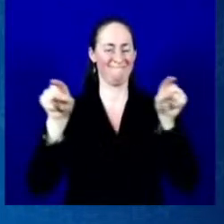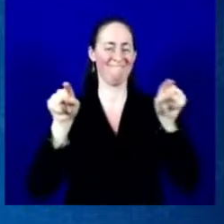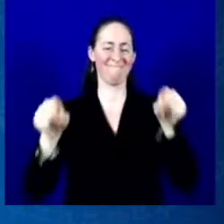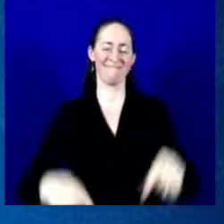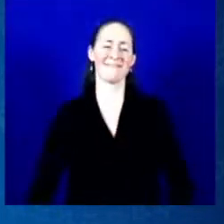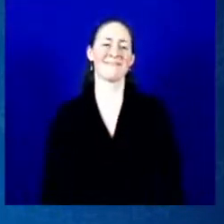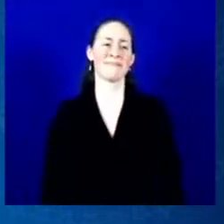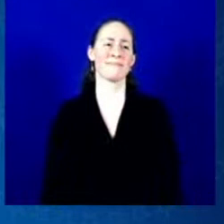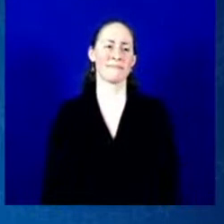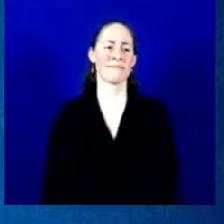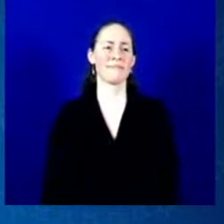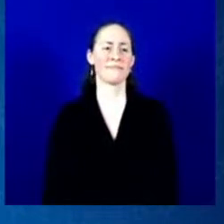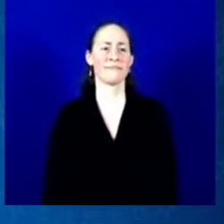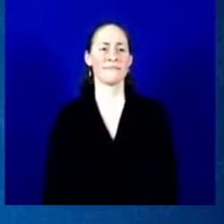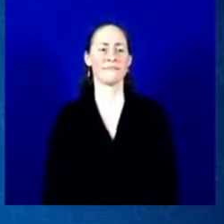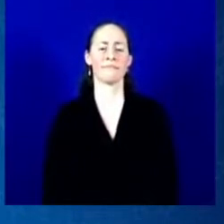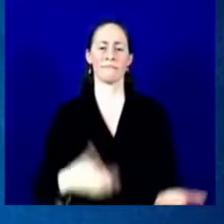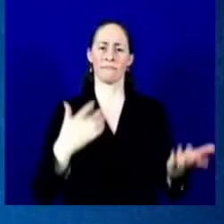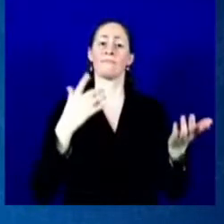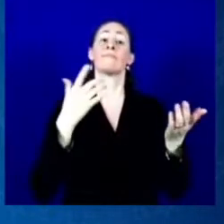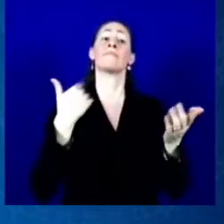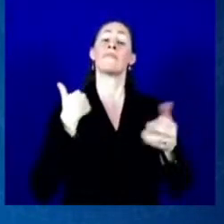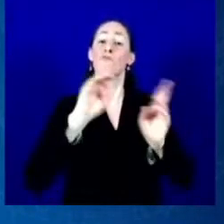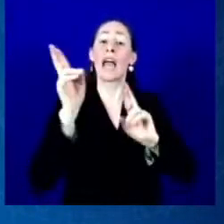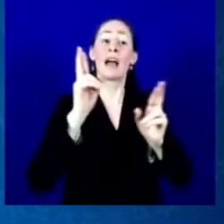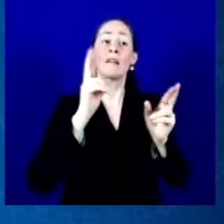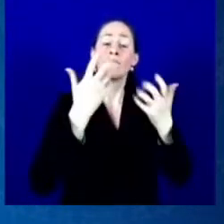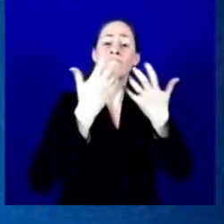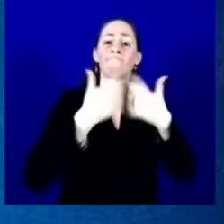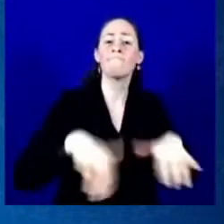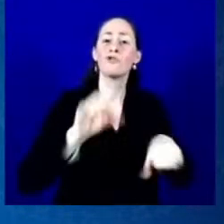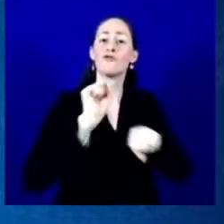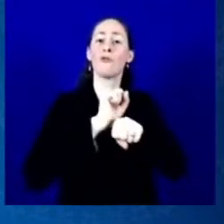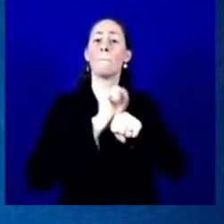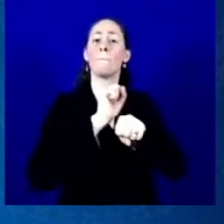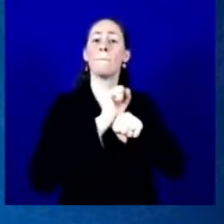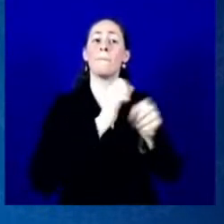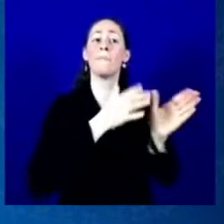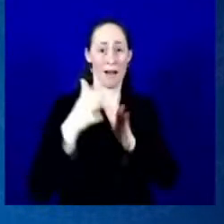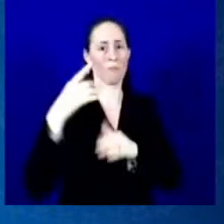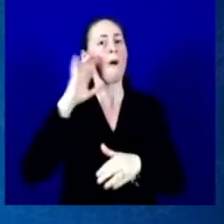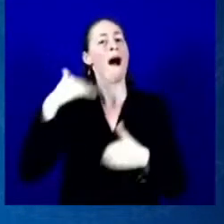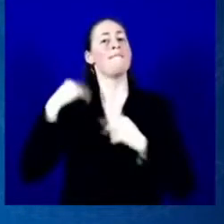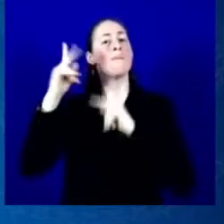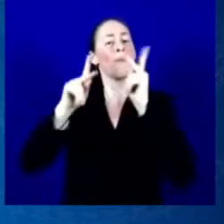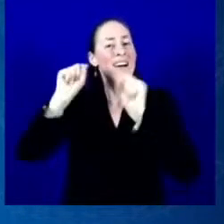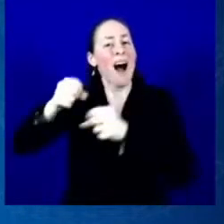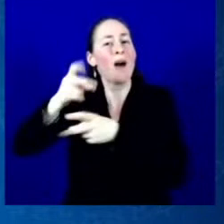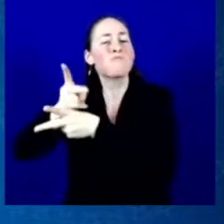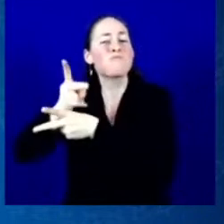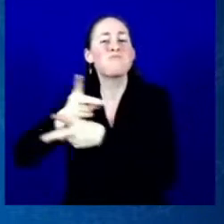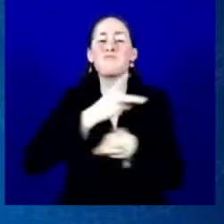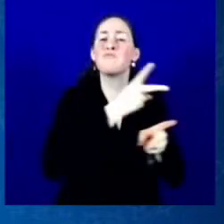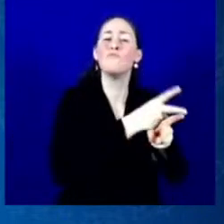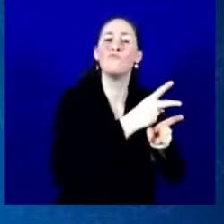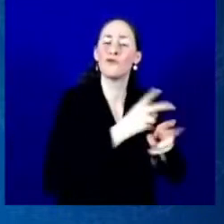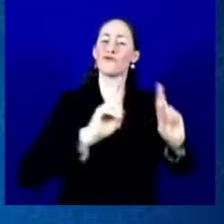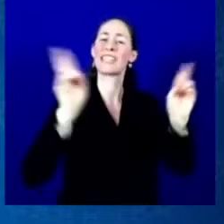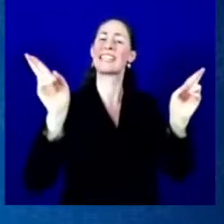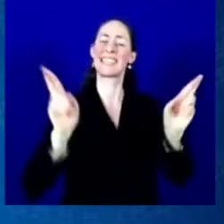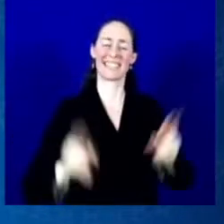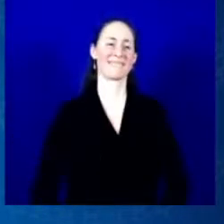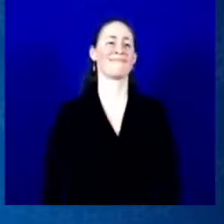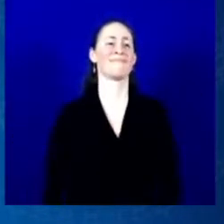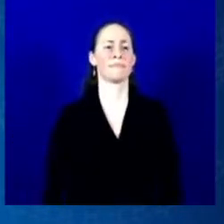better benefits, continuing a cycle of growth. For too long, we've failed to use the most important